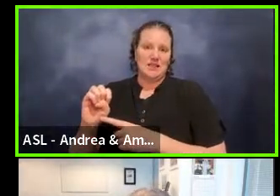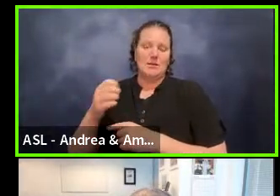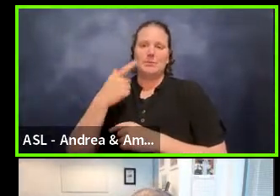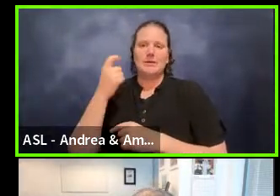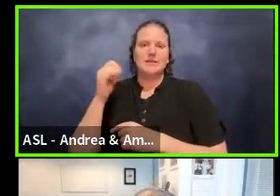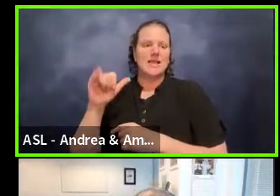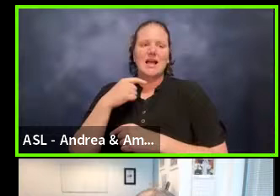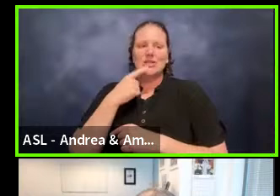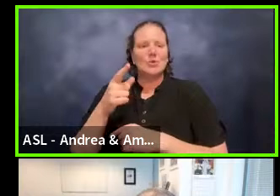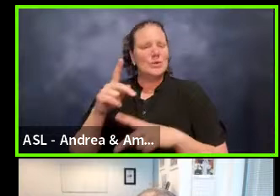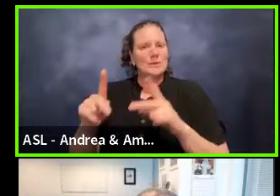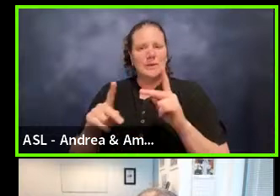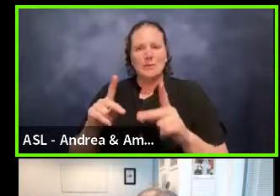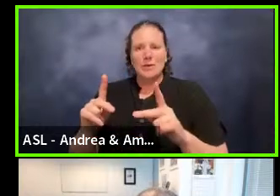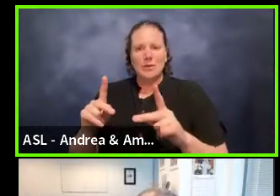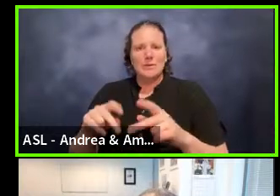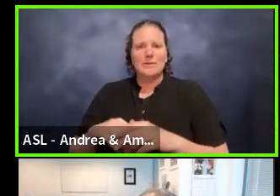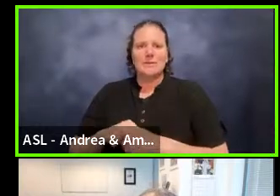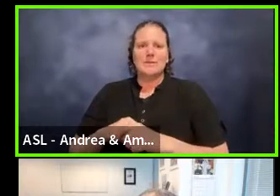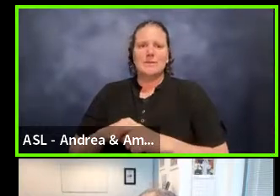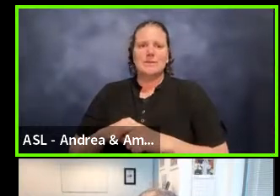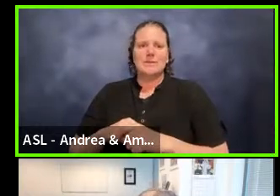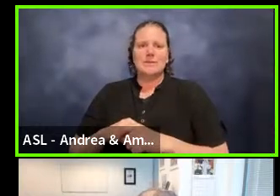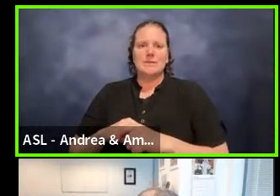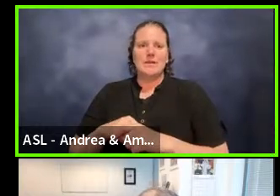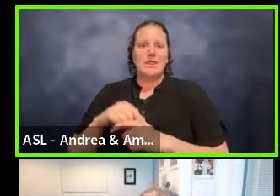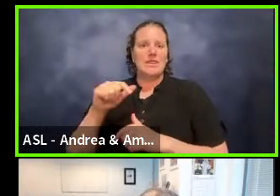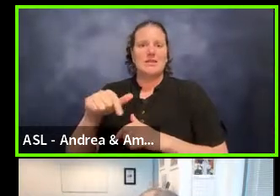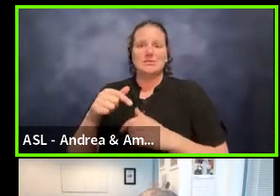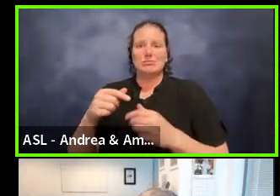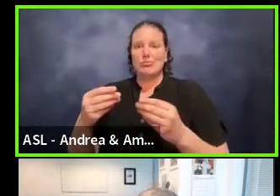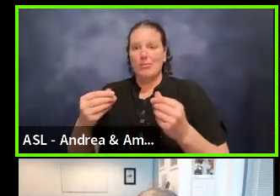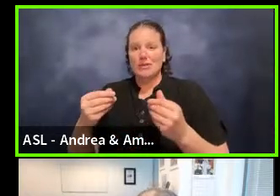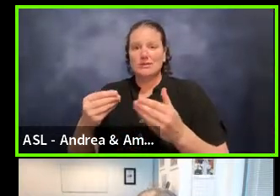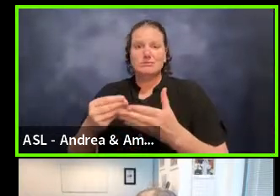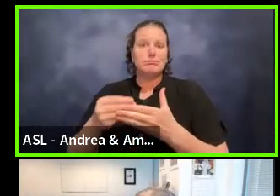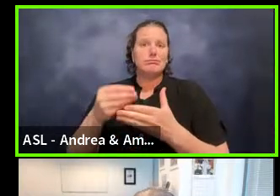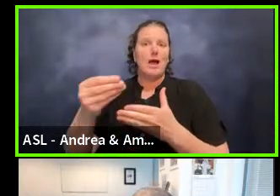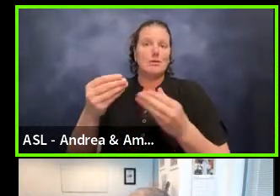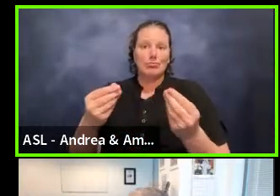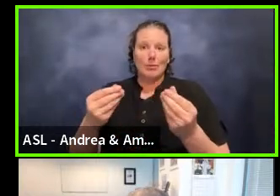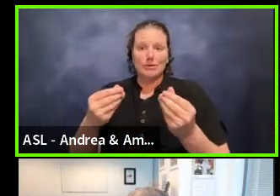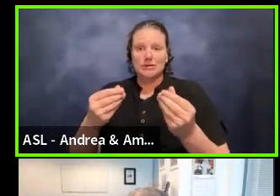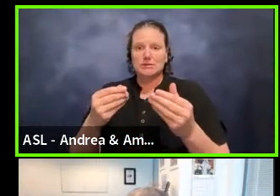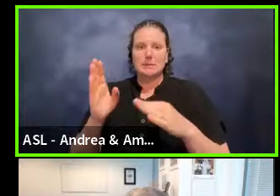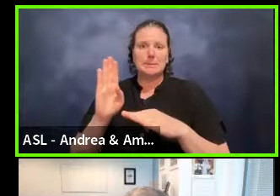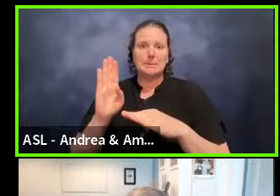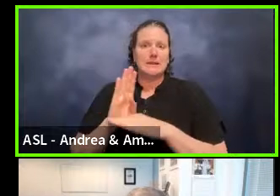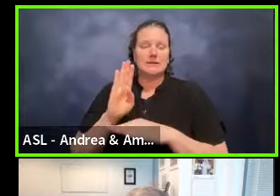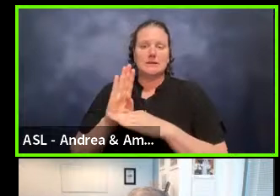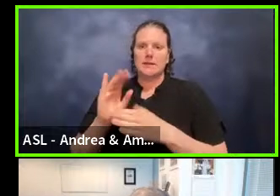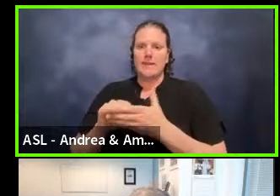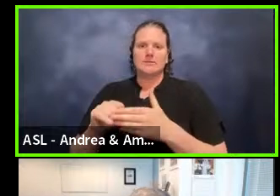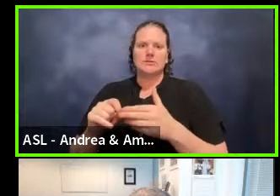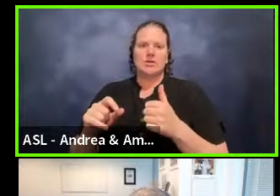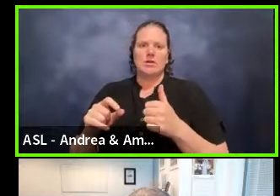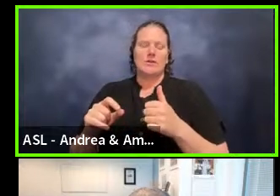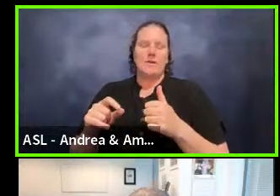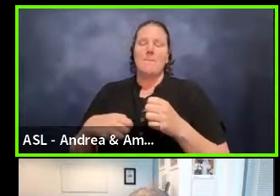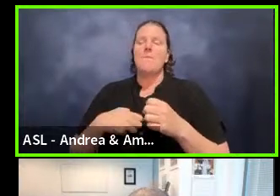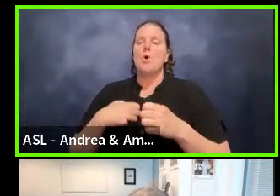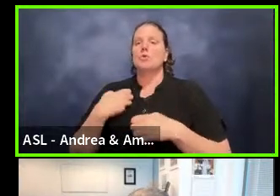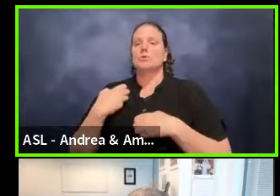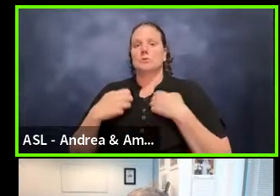told folks, taking properties, buying properties and businesses is one of the most emotionally charged